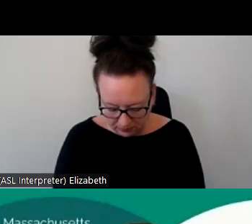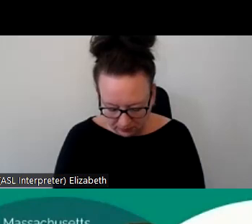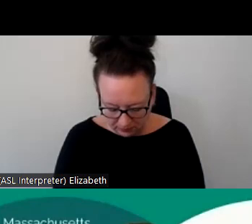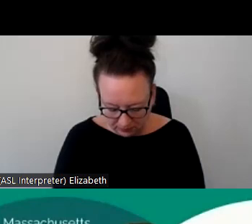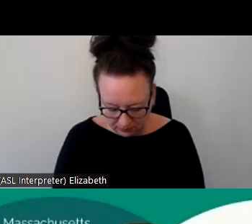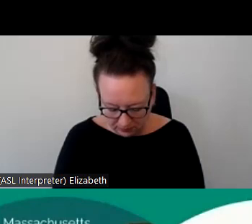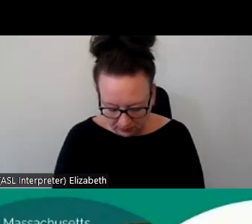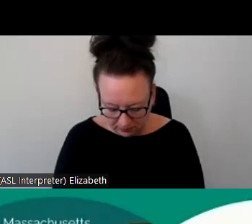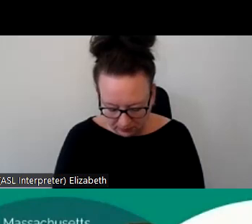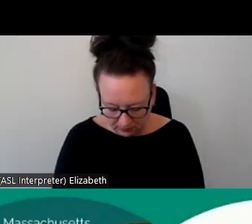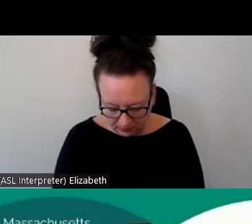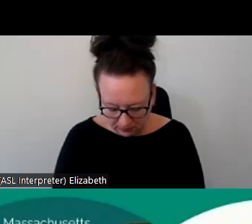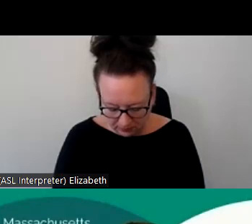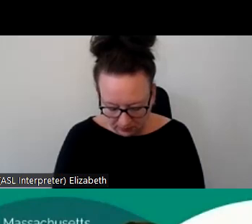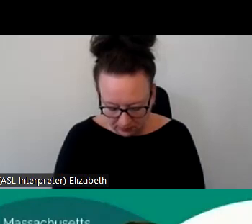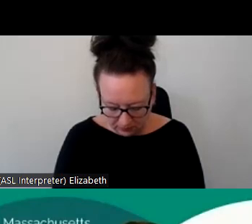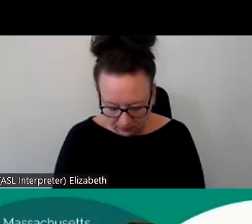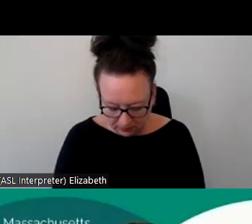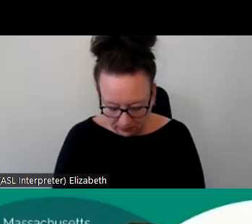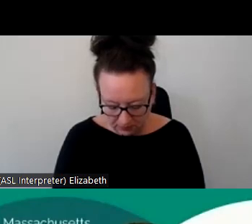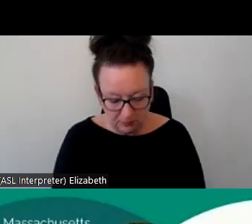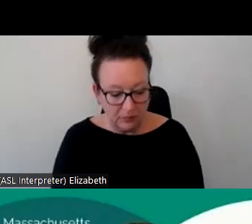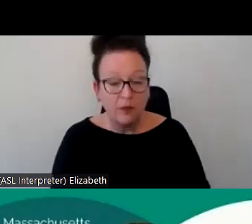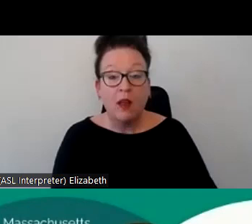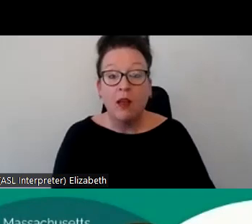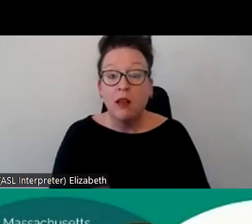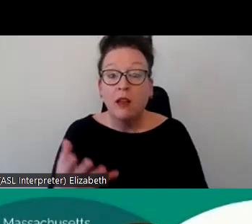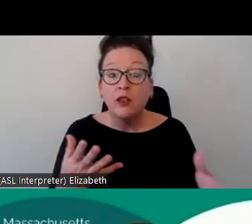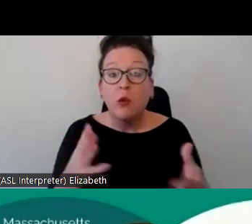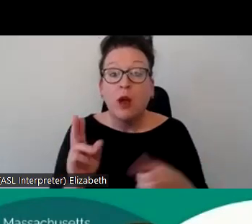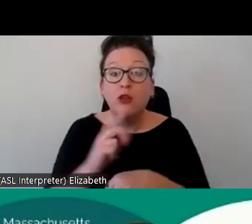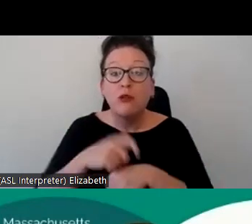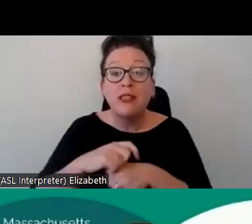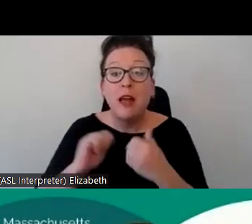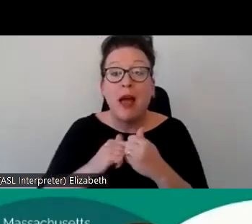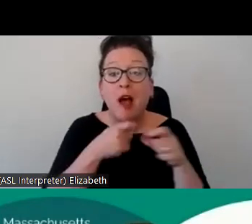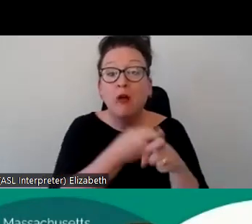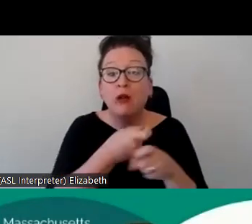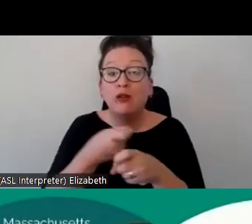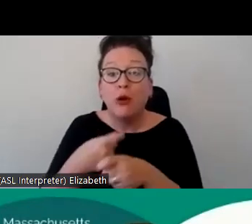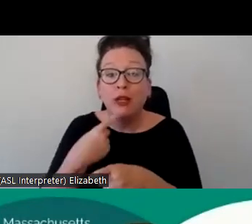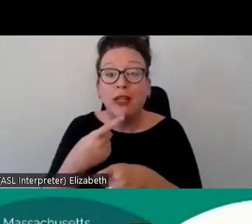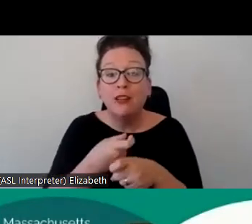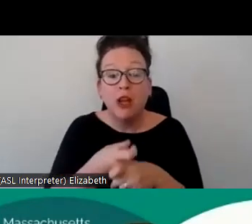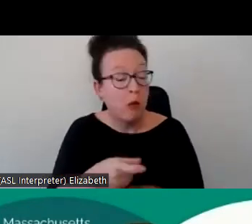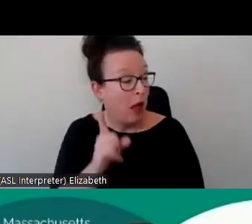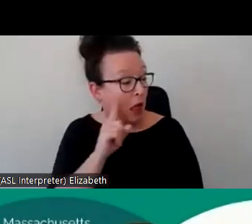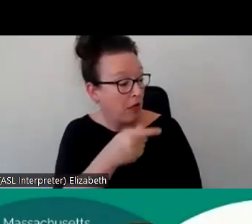Mikayla, do you want to do a round of jokes? Oh boy. Let's see. It sounds like you have a joke in